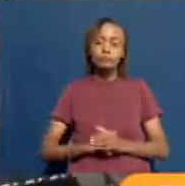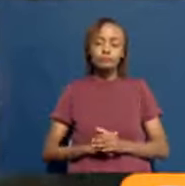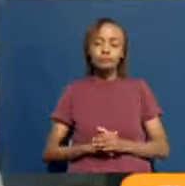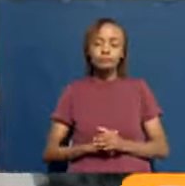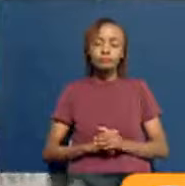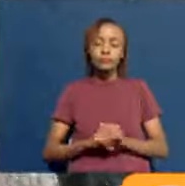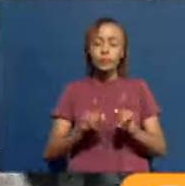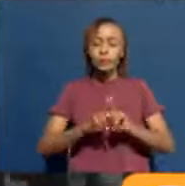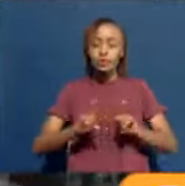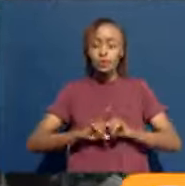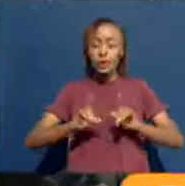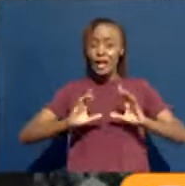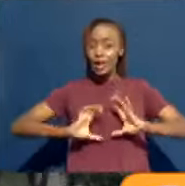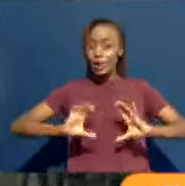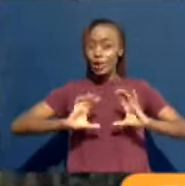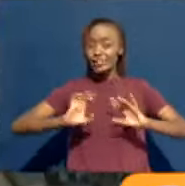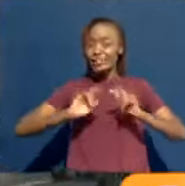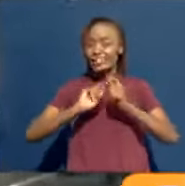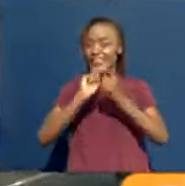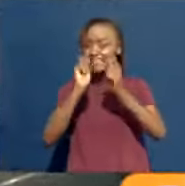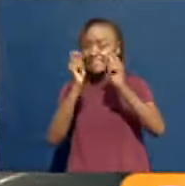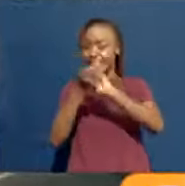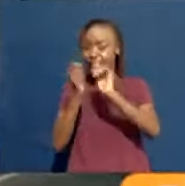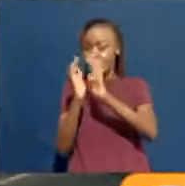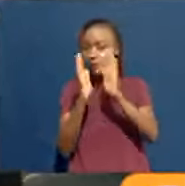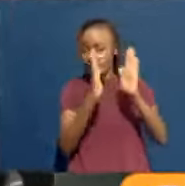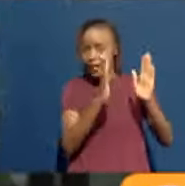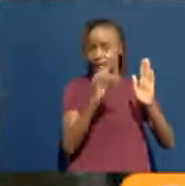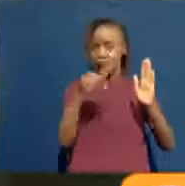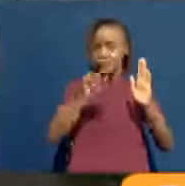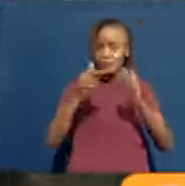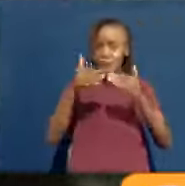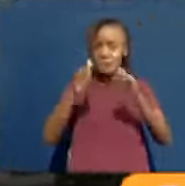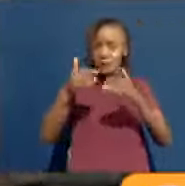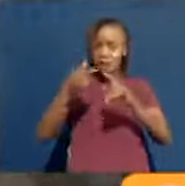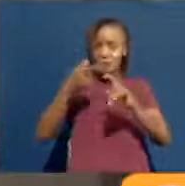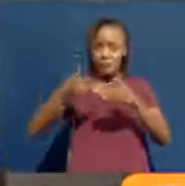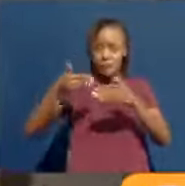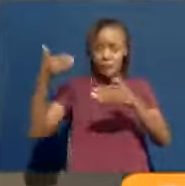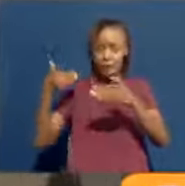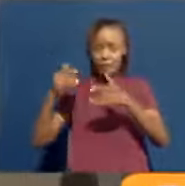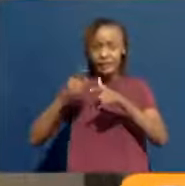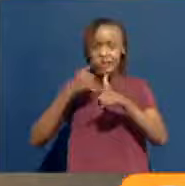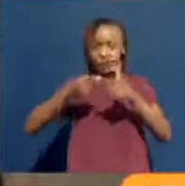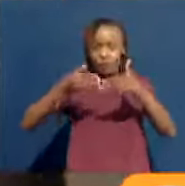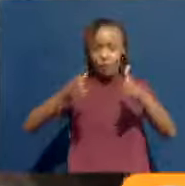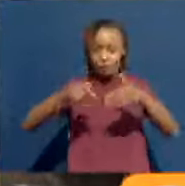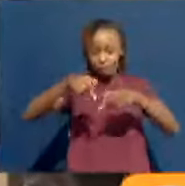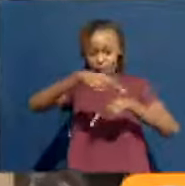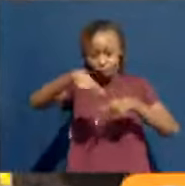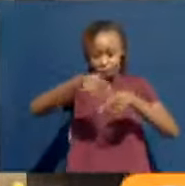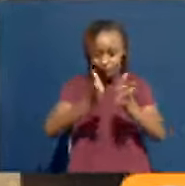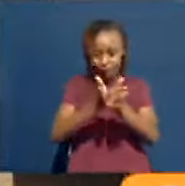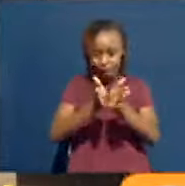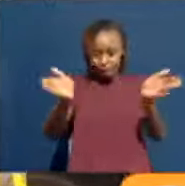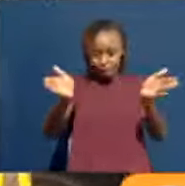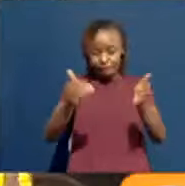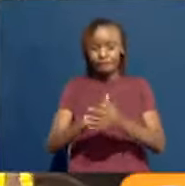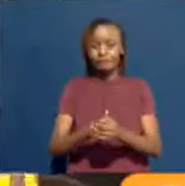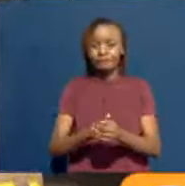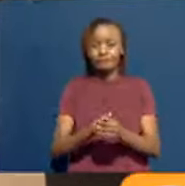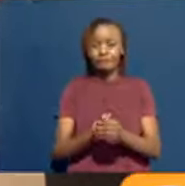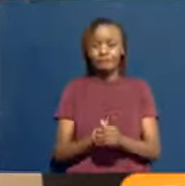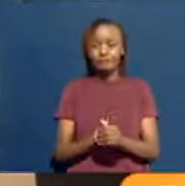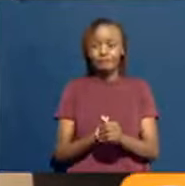approach to the match by playing from the back and opening up the pitch, something that did not allow the opposition to press.